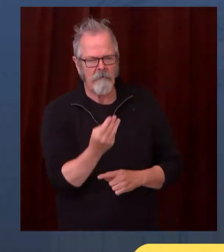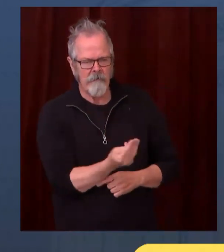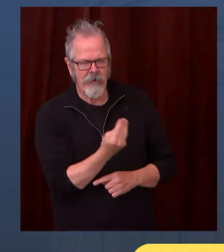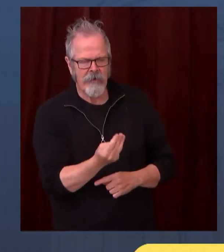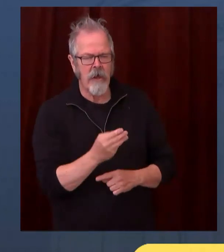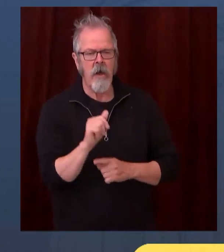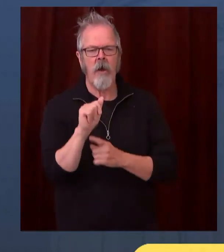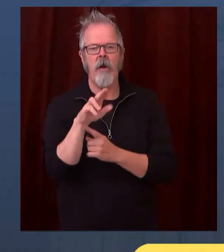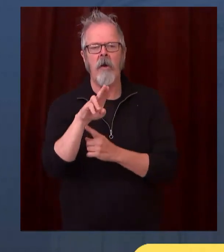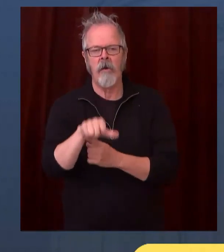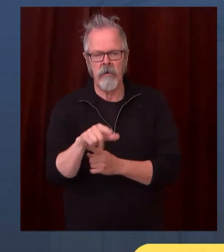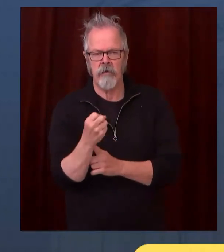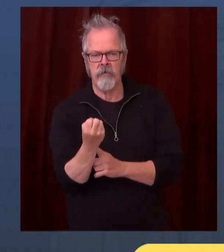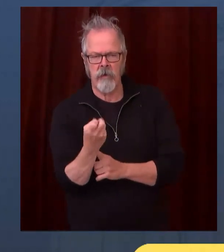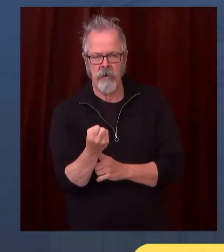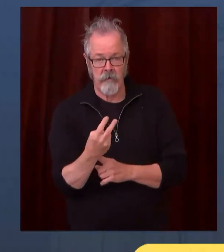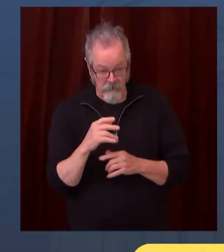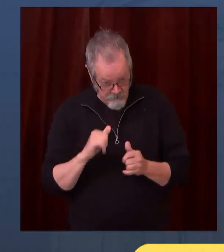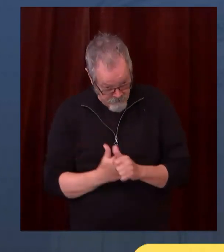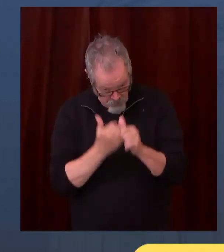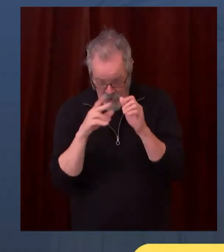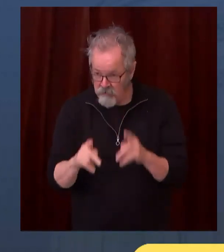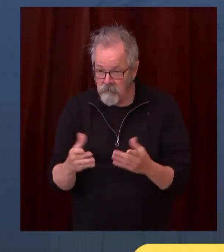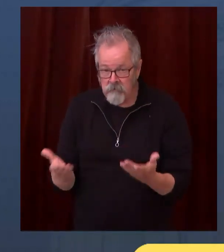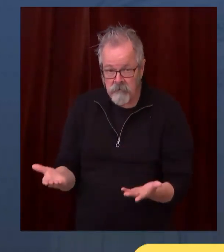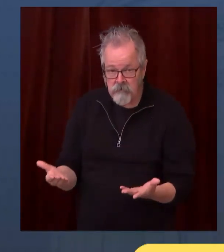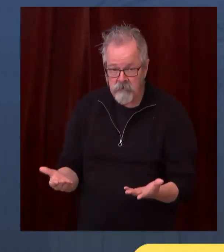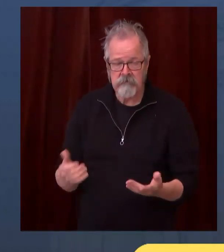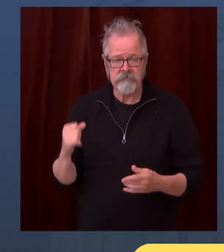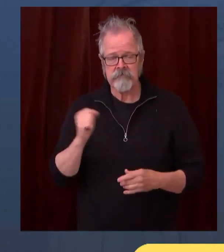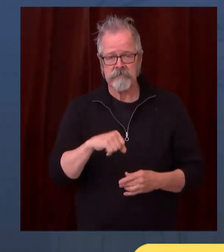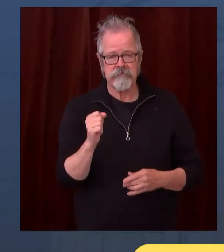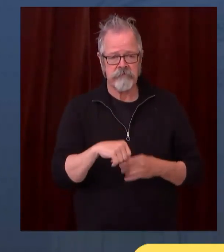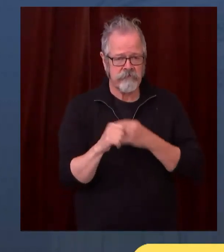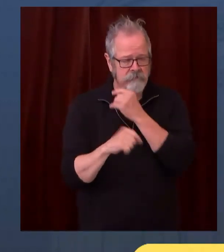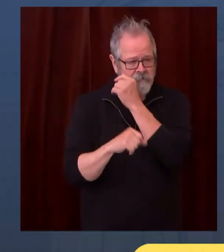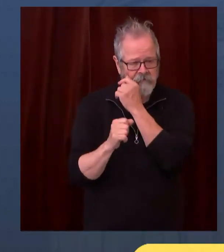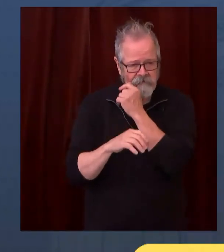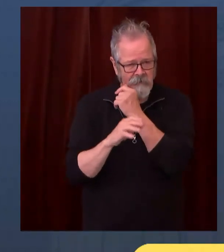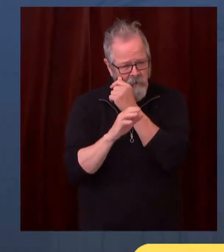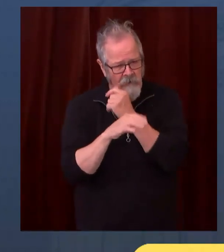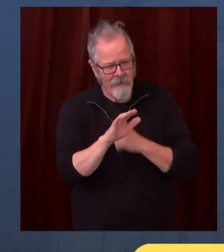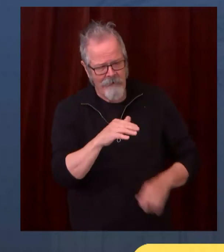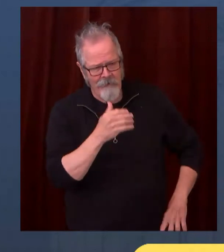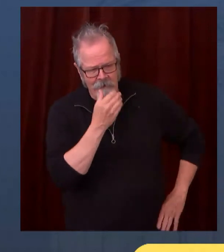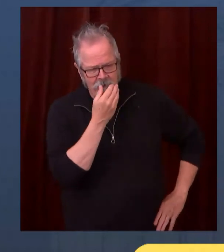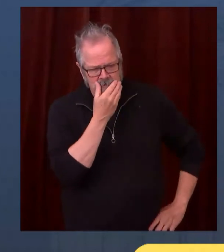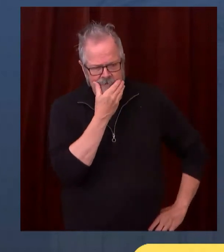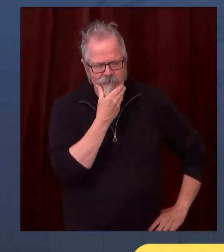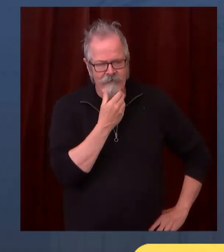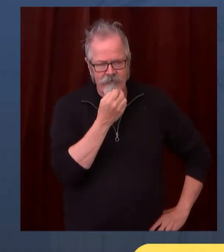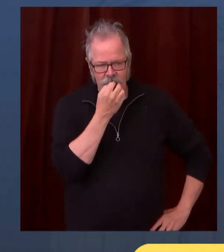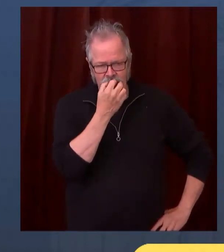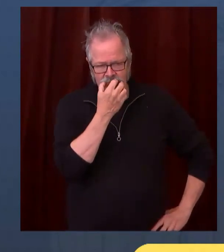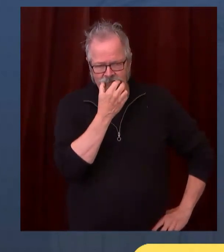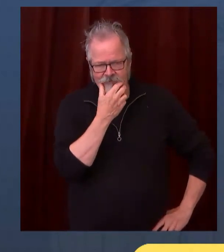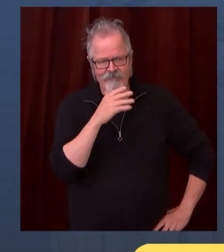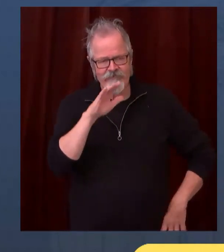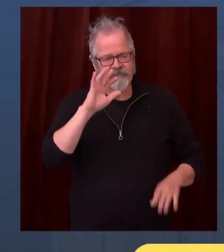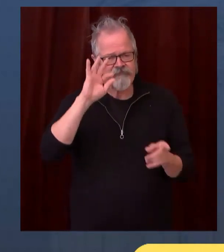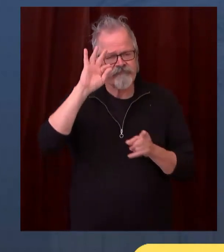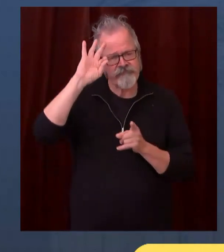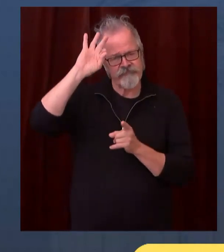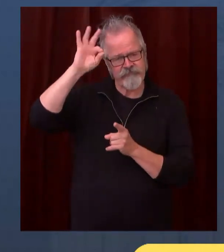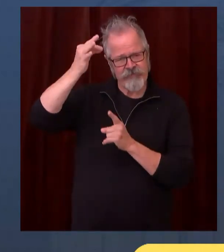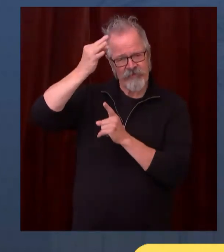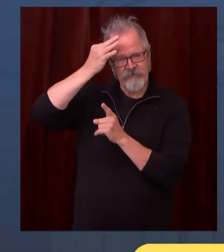Keith, would you like to ask a follow-up? Yes, it's the federal regulators are asking that nursing home long-term care facilities be tested